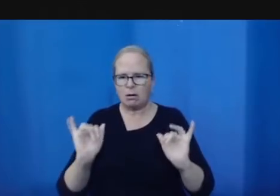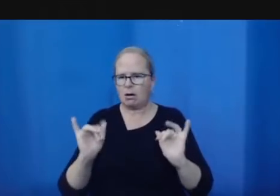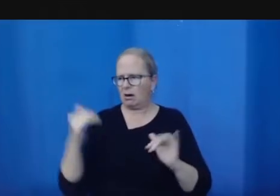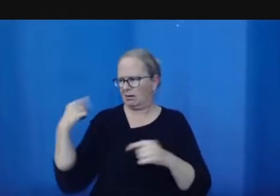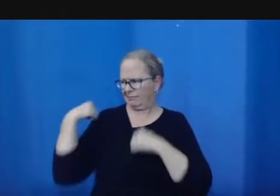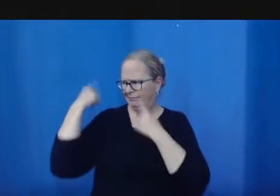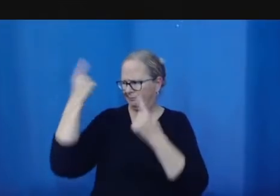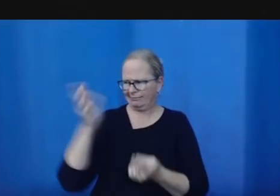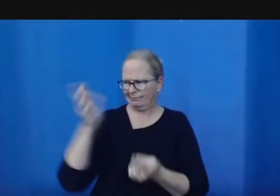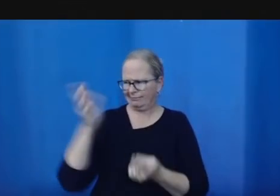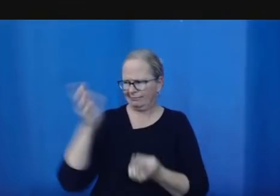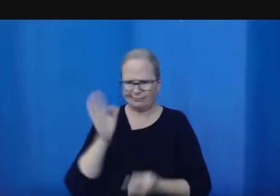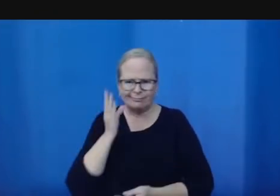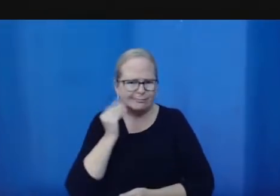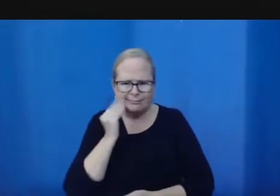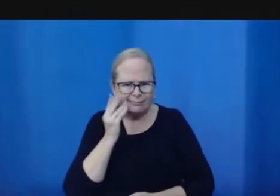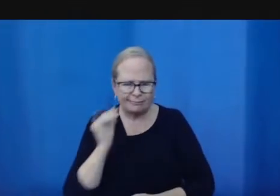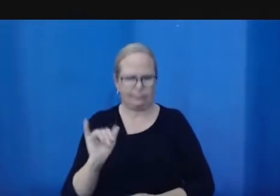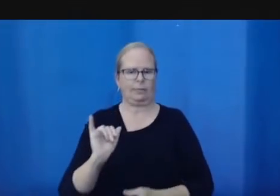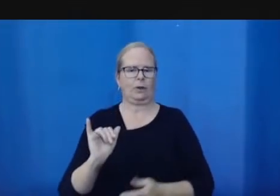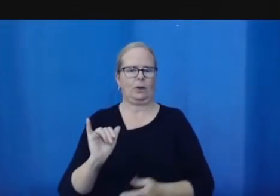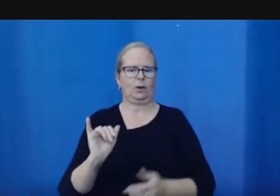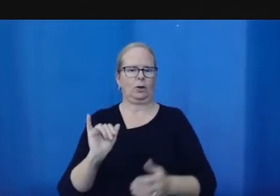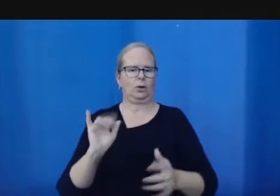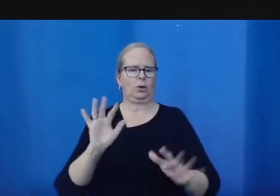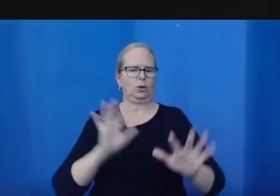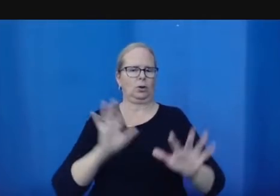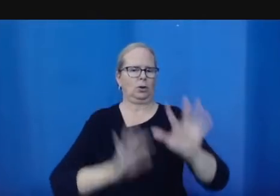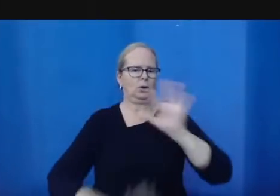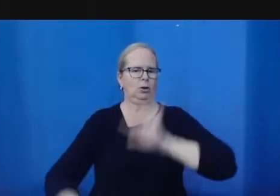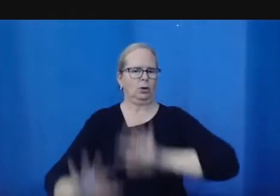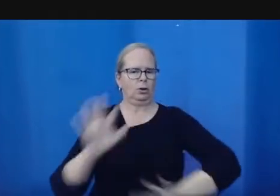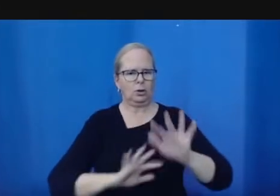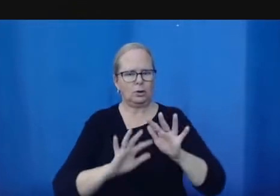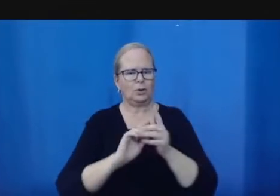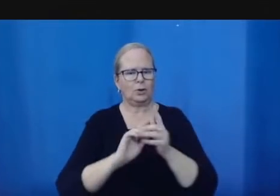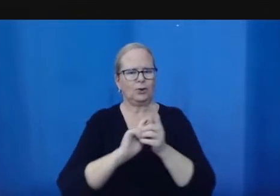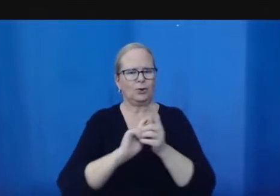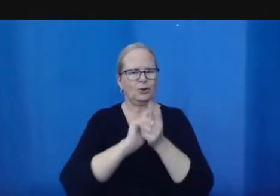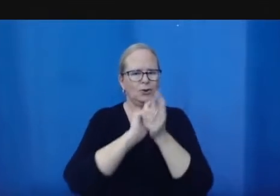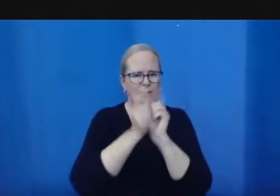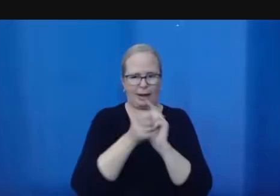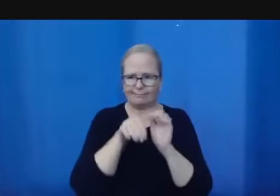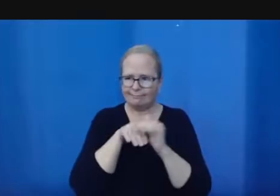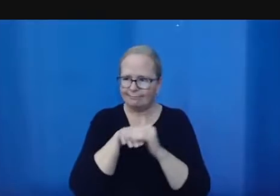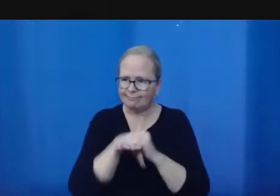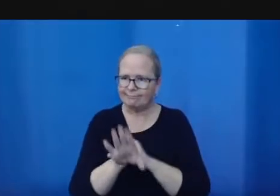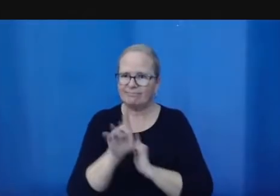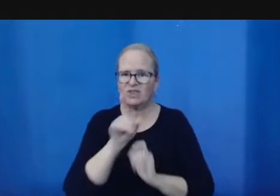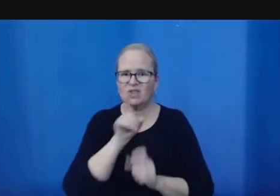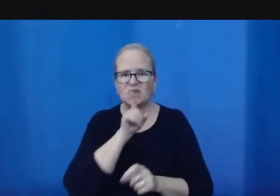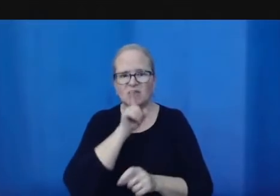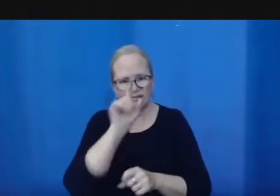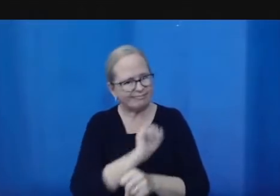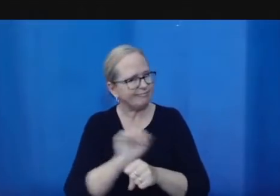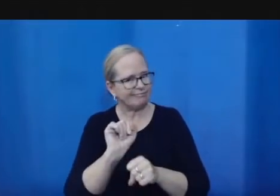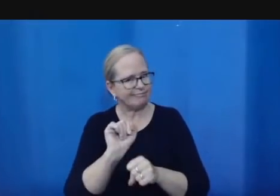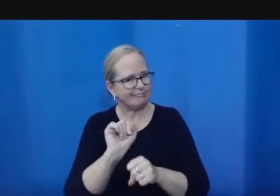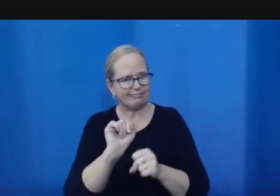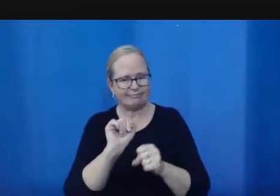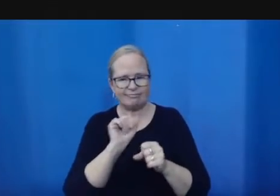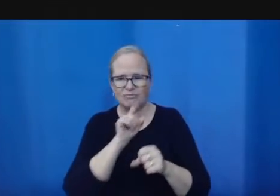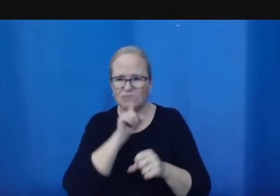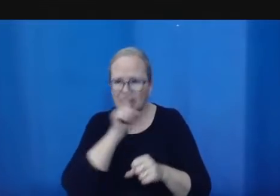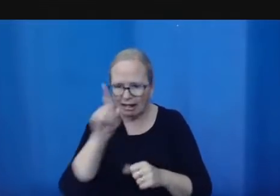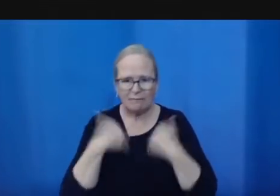changing. And so what I do initially is just normalize that the experience is valuable, it's valid, and